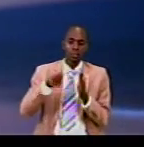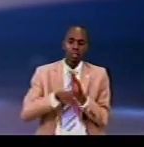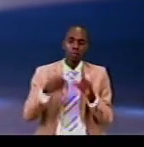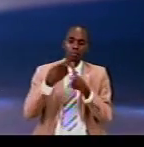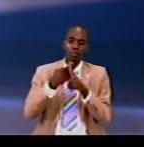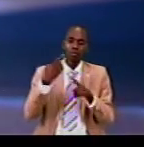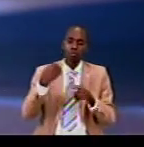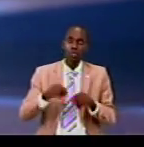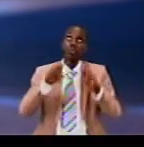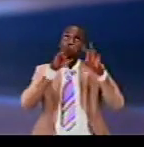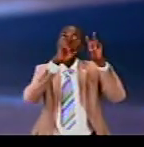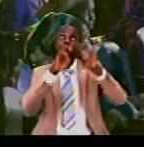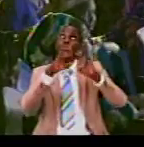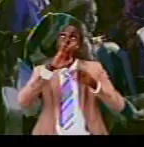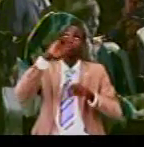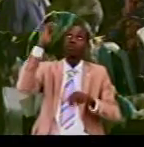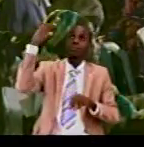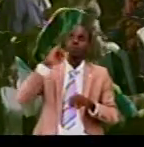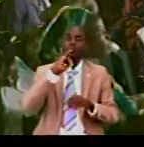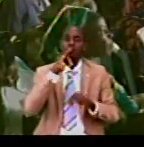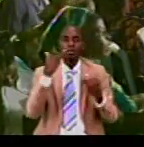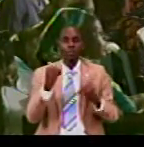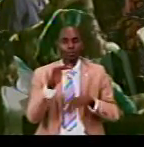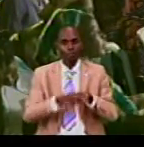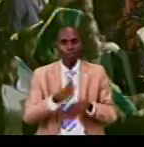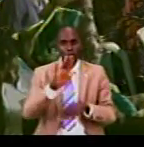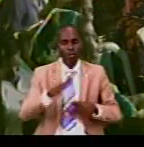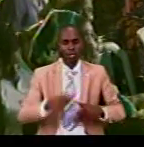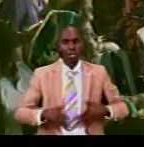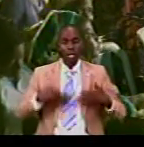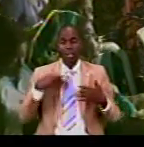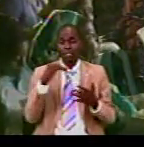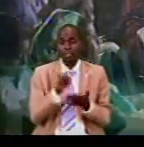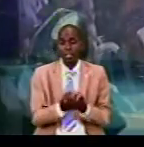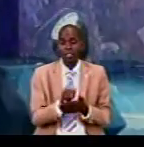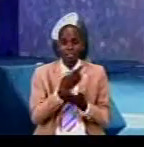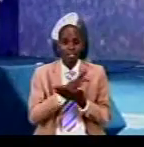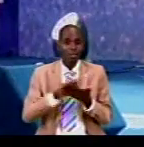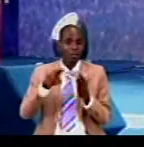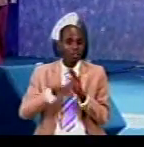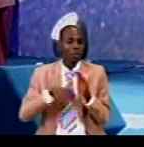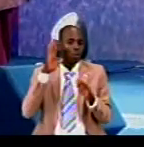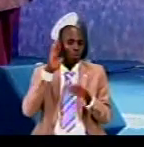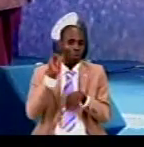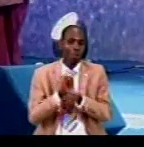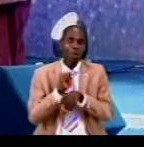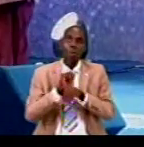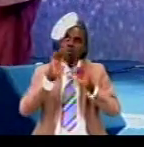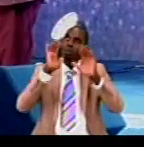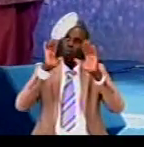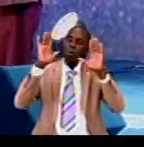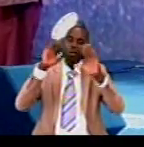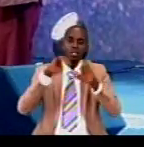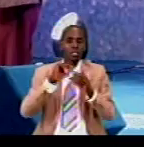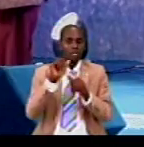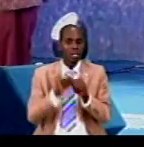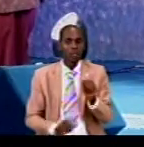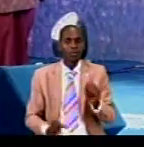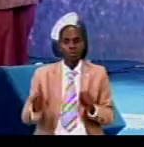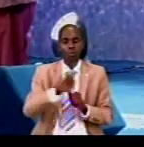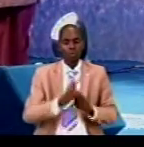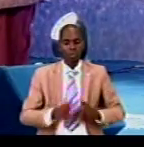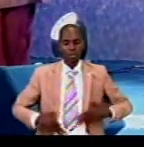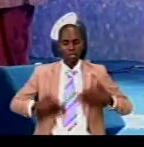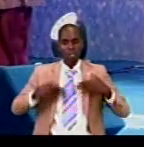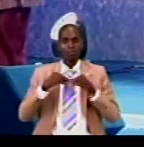life in Jesus' name. Look at verse 7. In verse 7, blessed at the merciful,